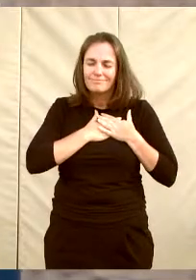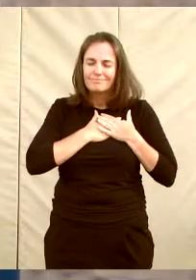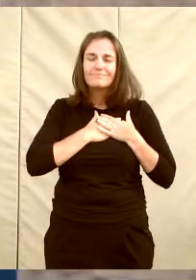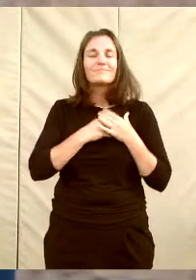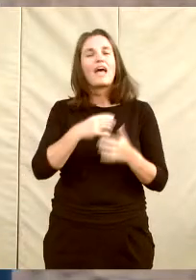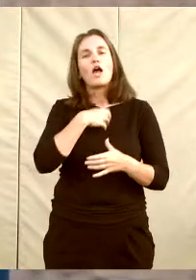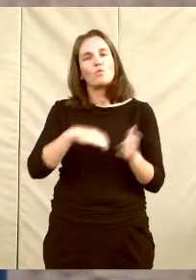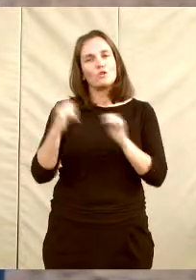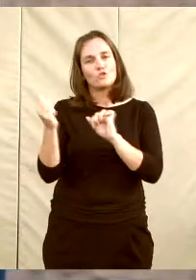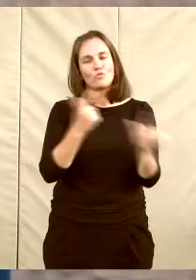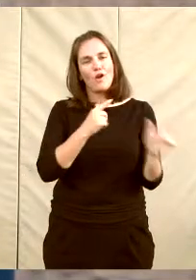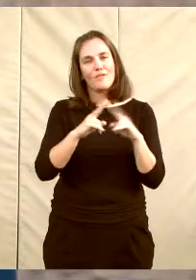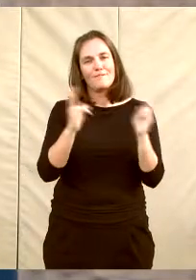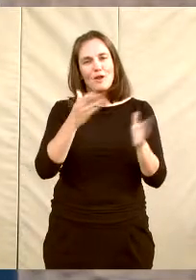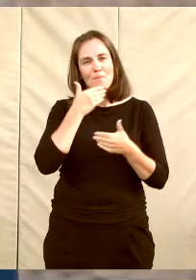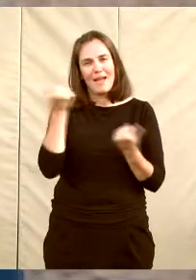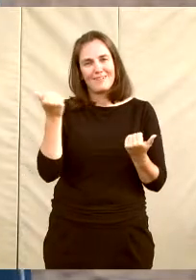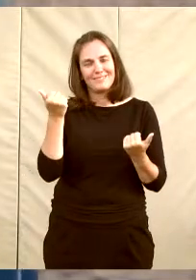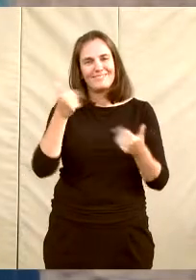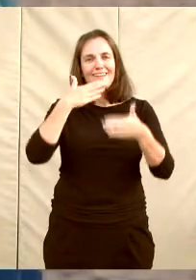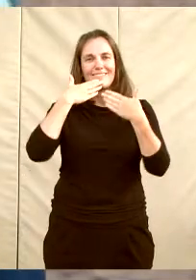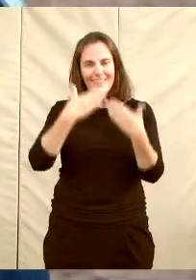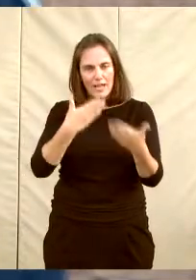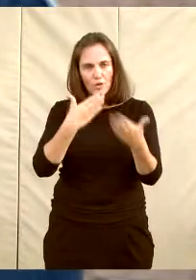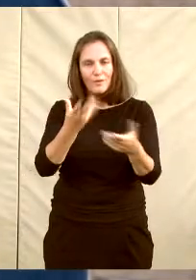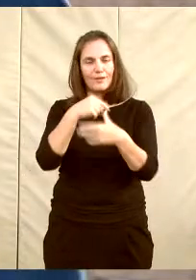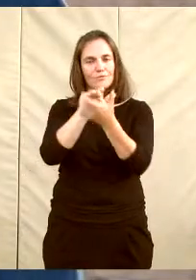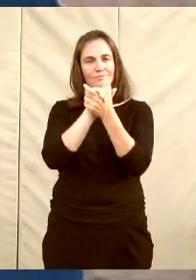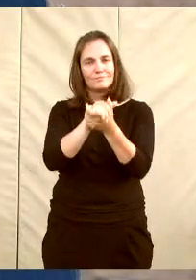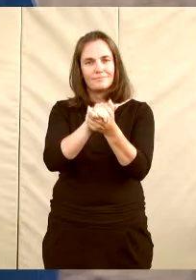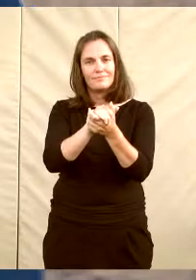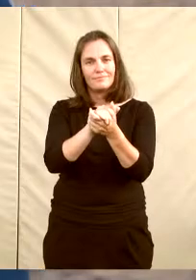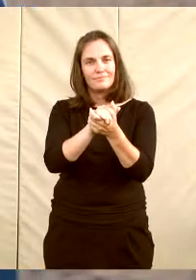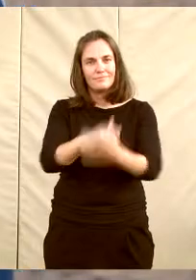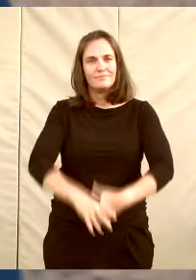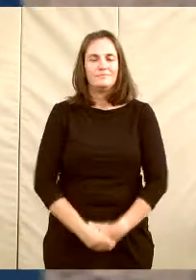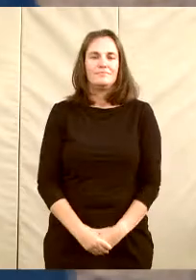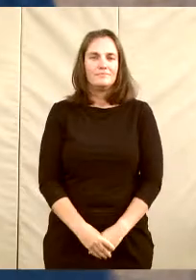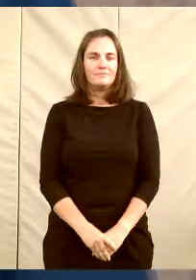the very best. Congratulations.